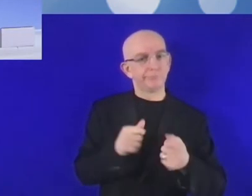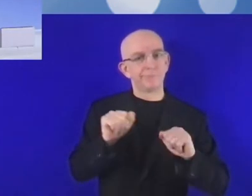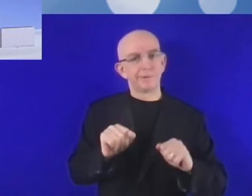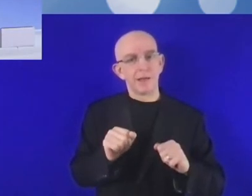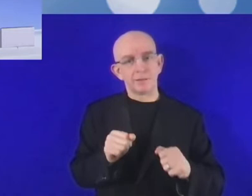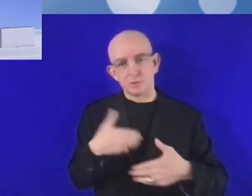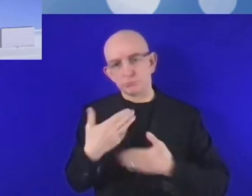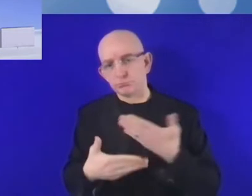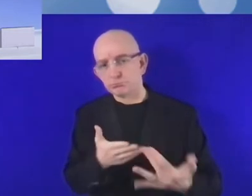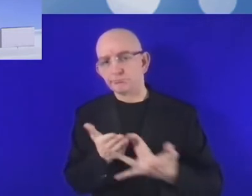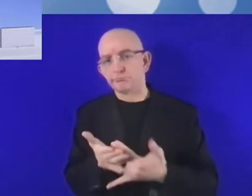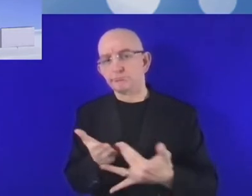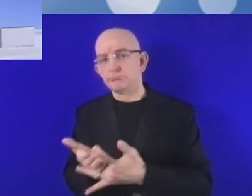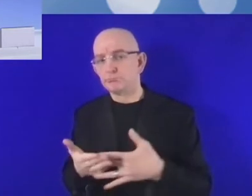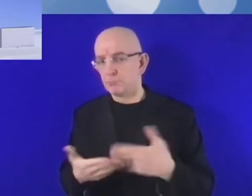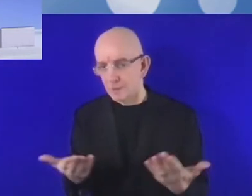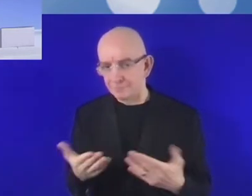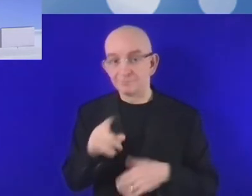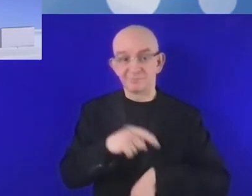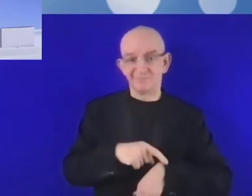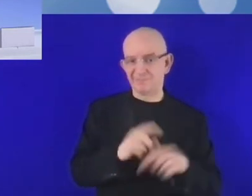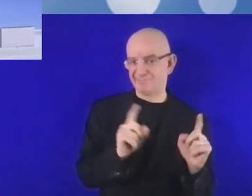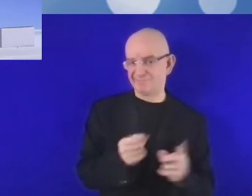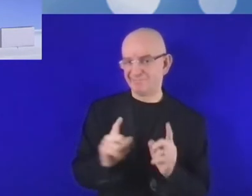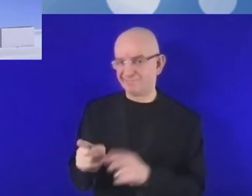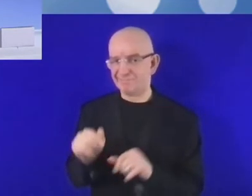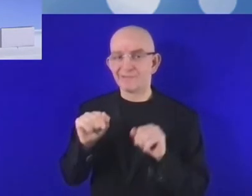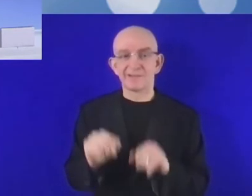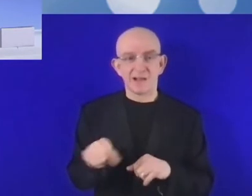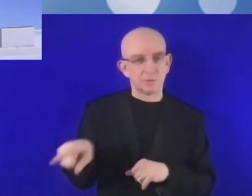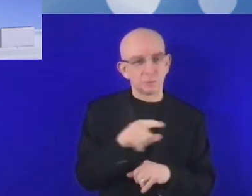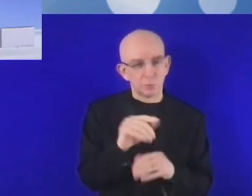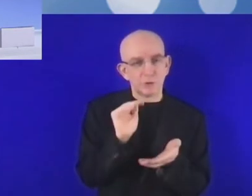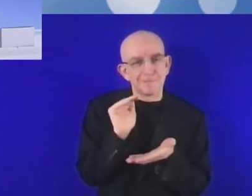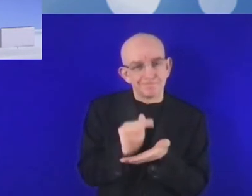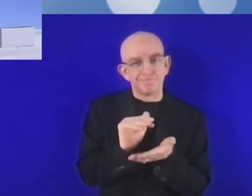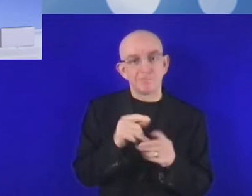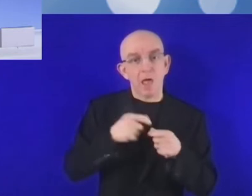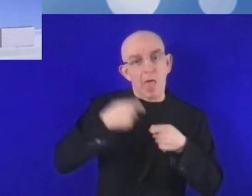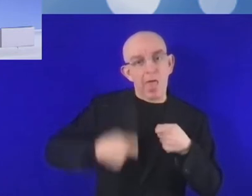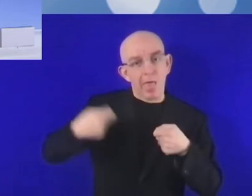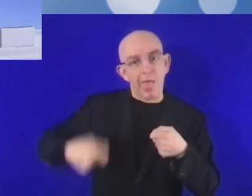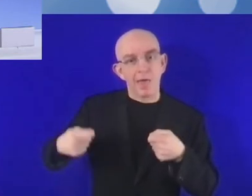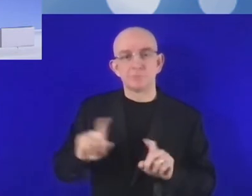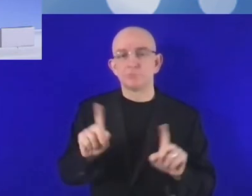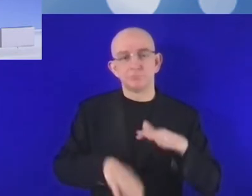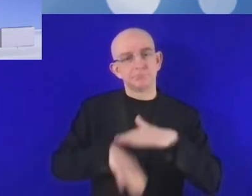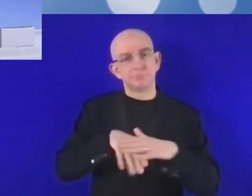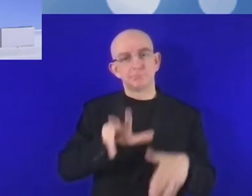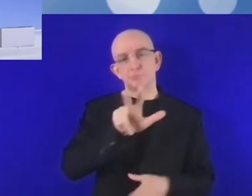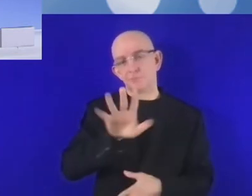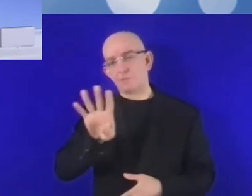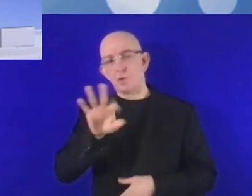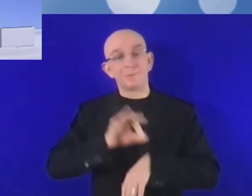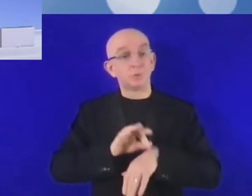intervention to maximum three four minutes let me give the floor to miss huria al-mardi state minister of